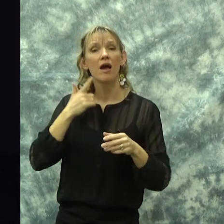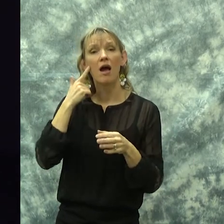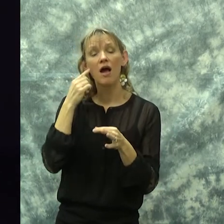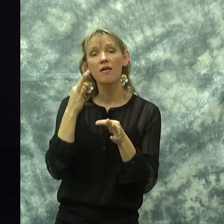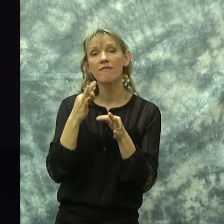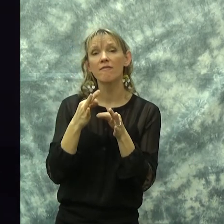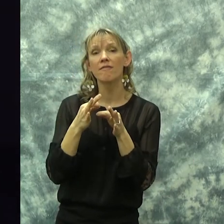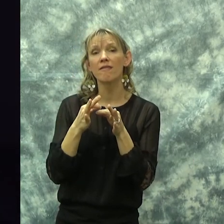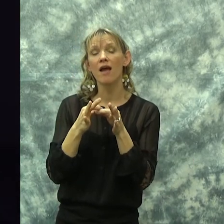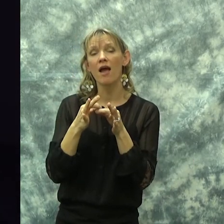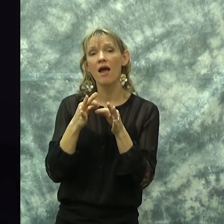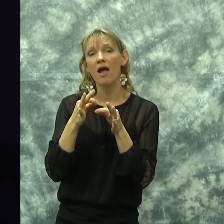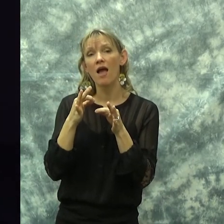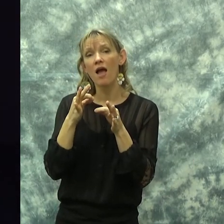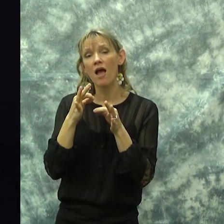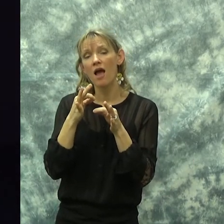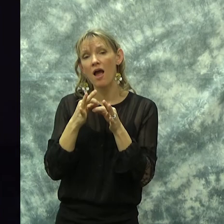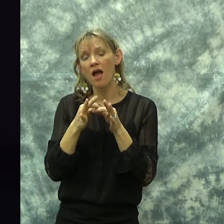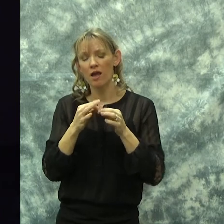Increase my